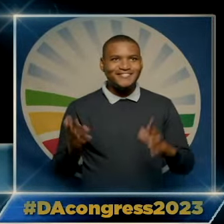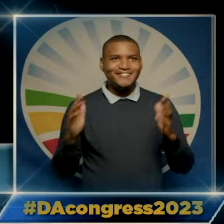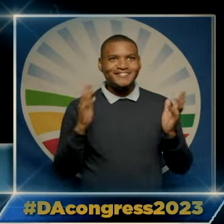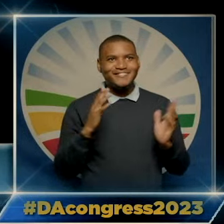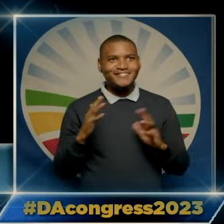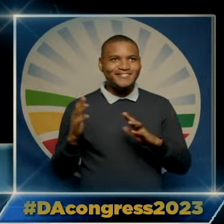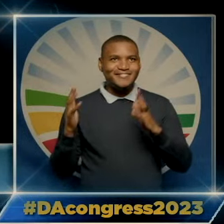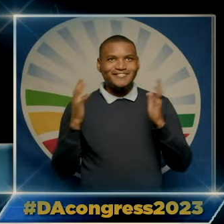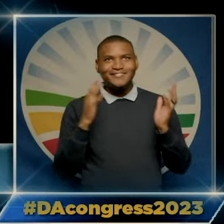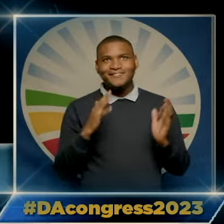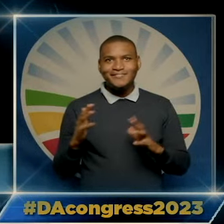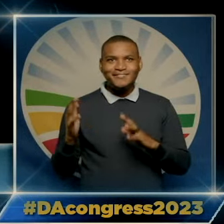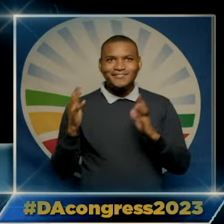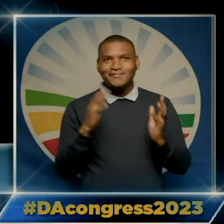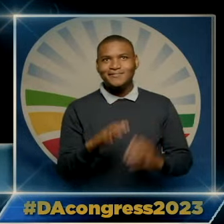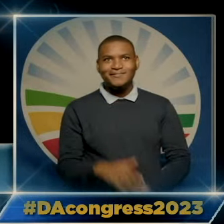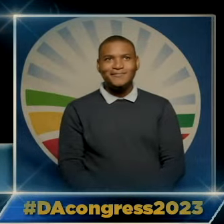Viskap,